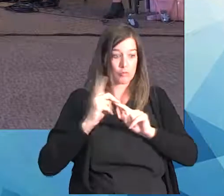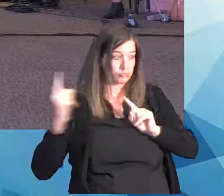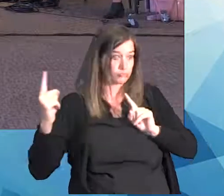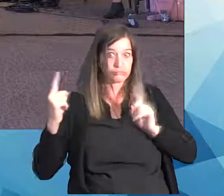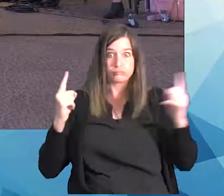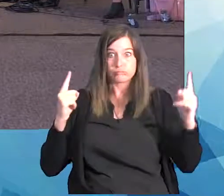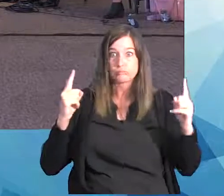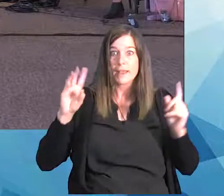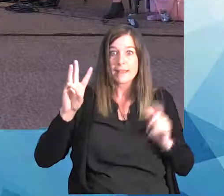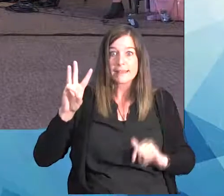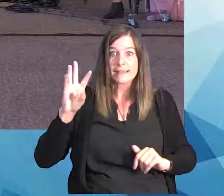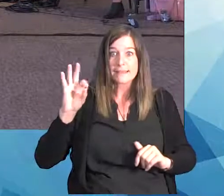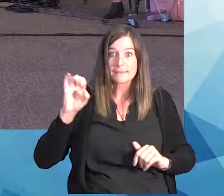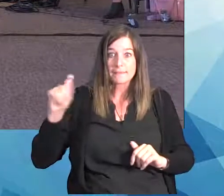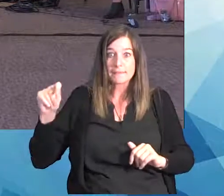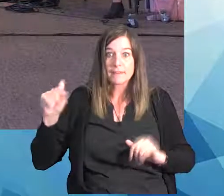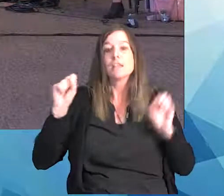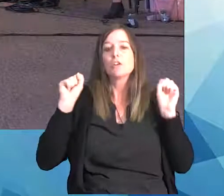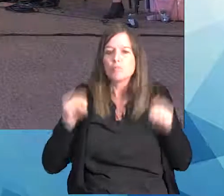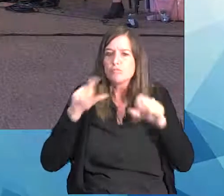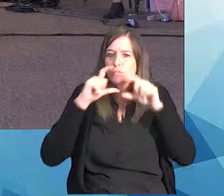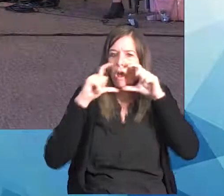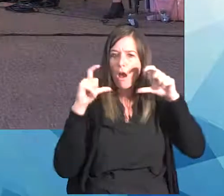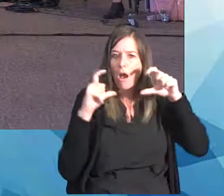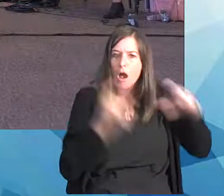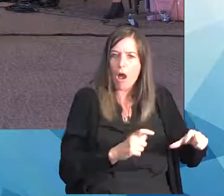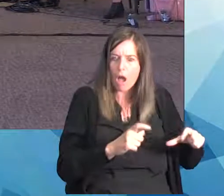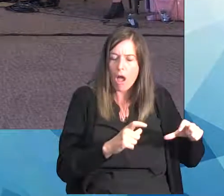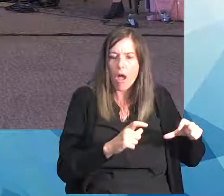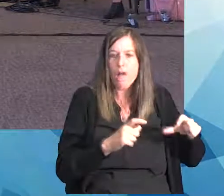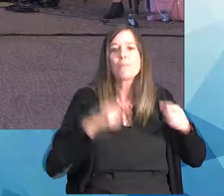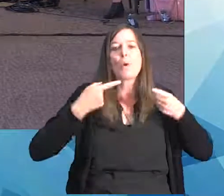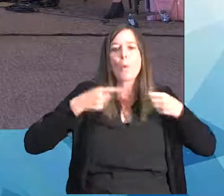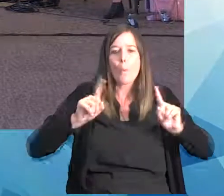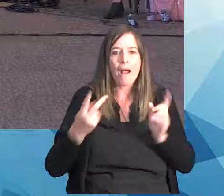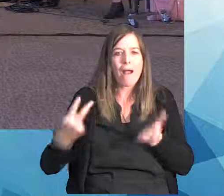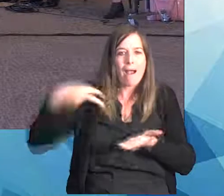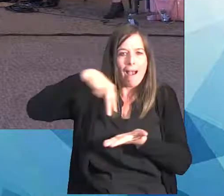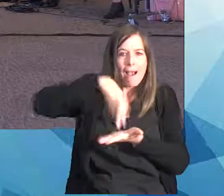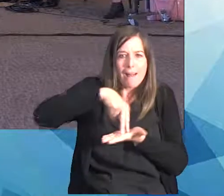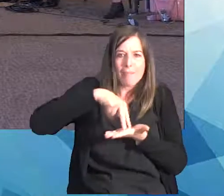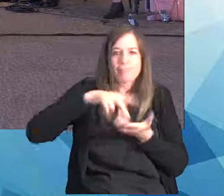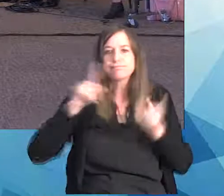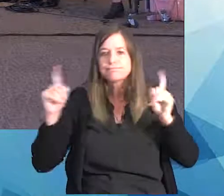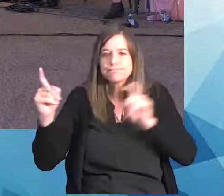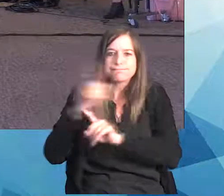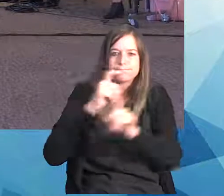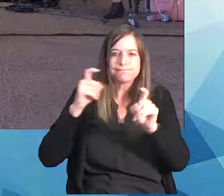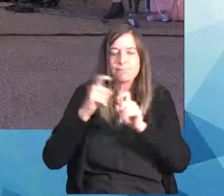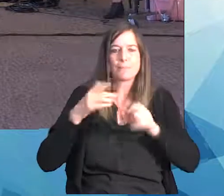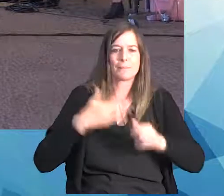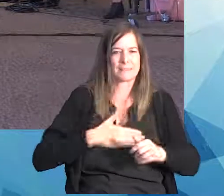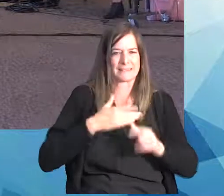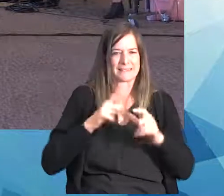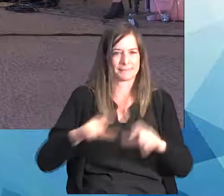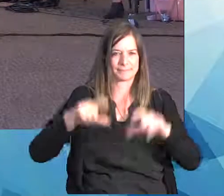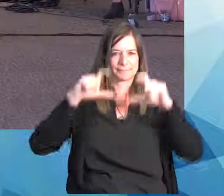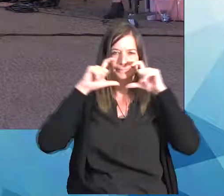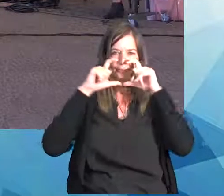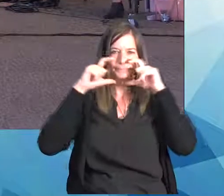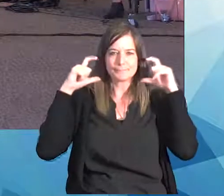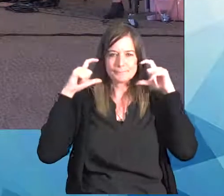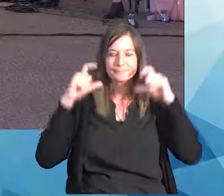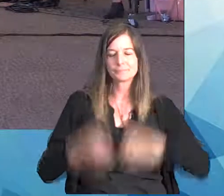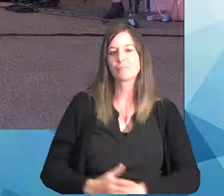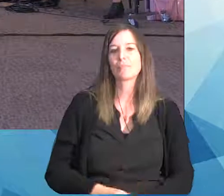if everyone do that, that would be great. We can now start for the meeting call to order and